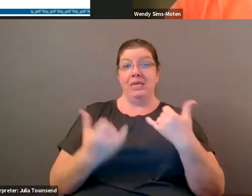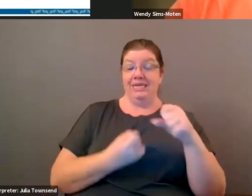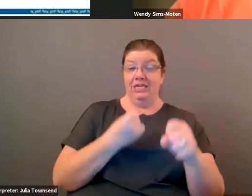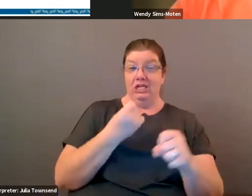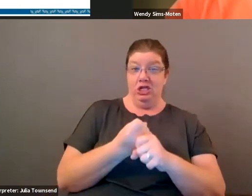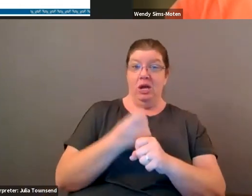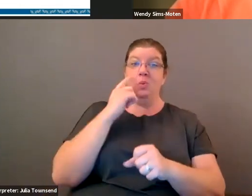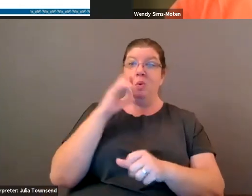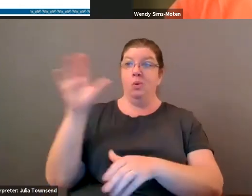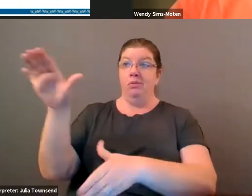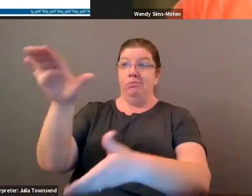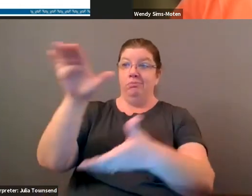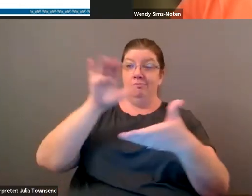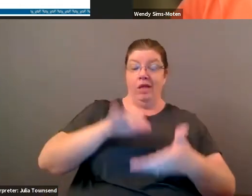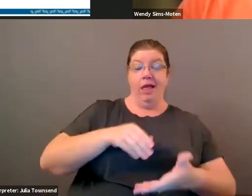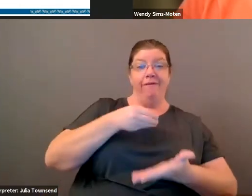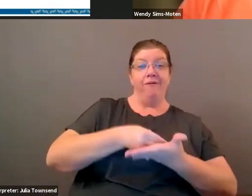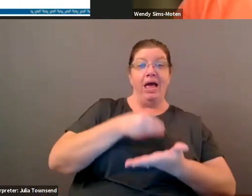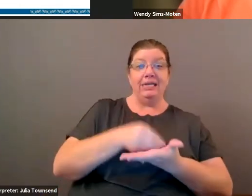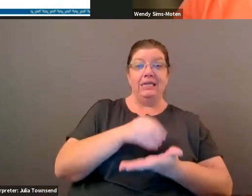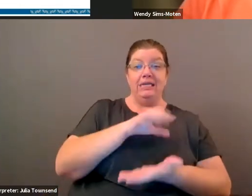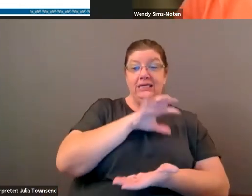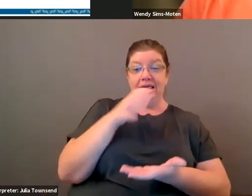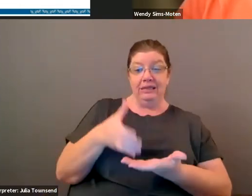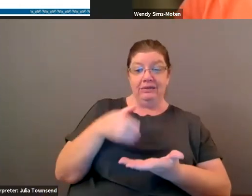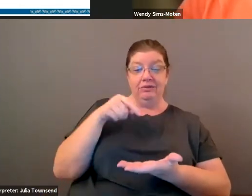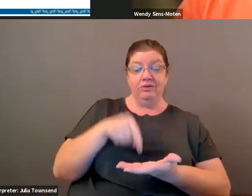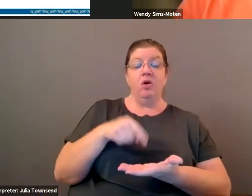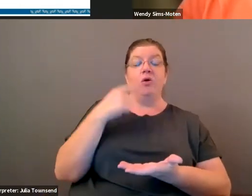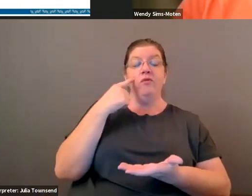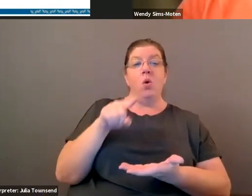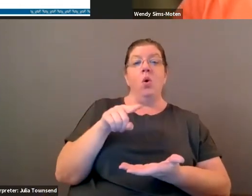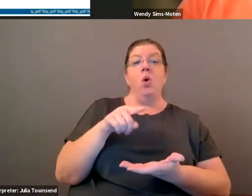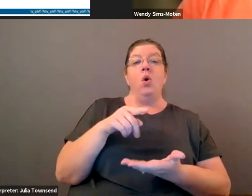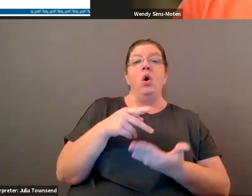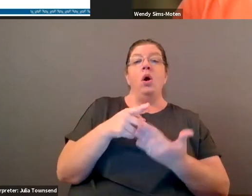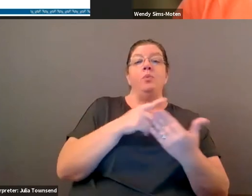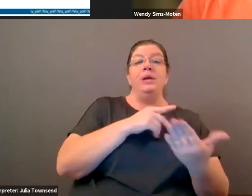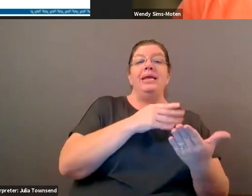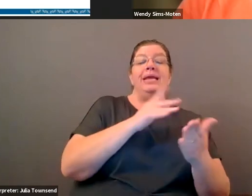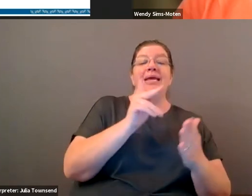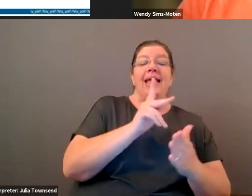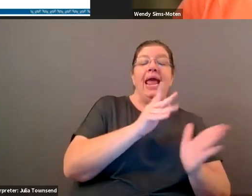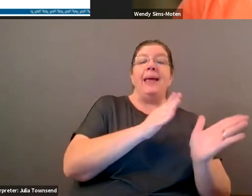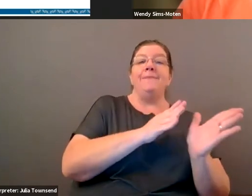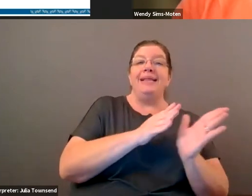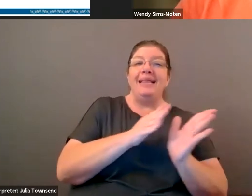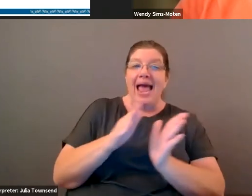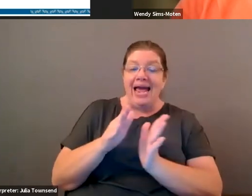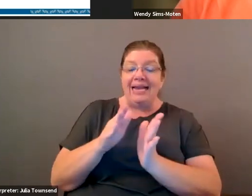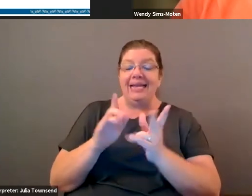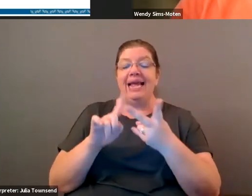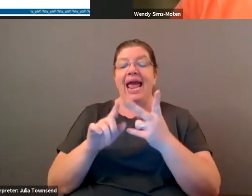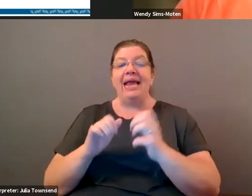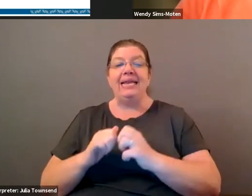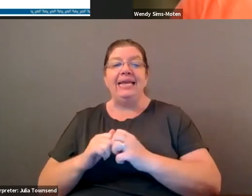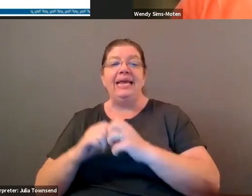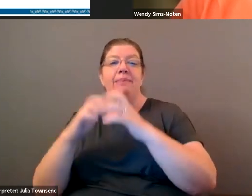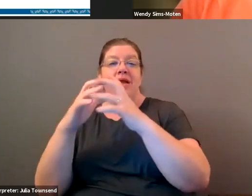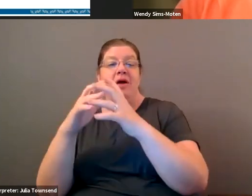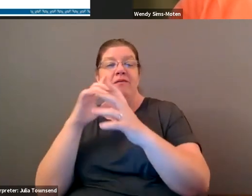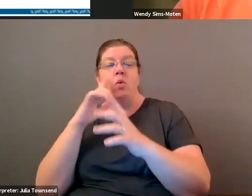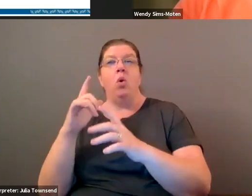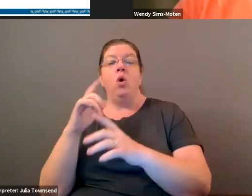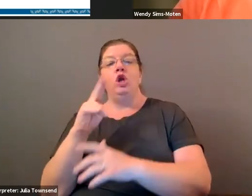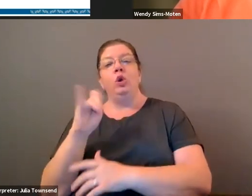to be receiving funding that is just for pre-K planning and implementation of the universal